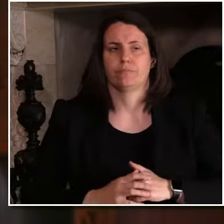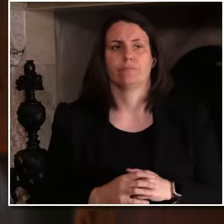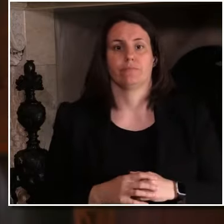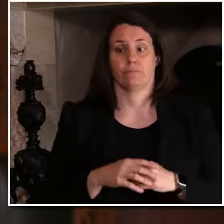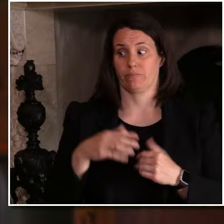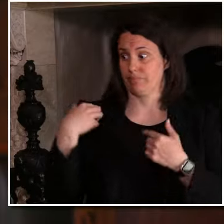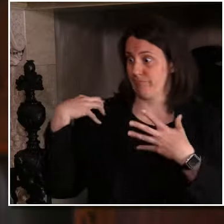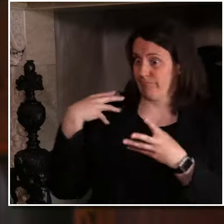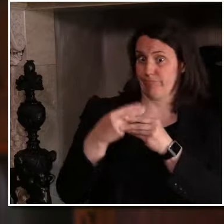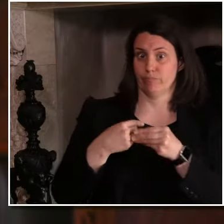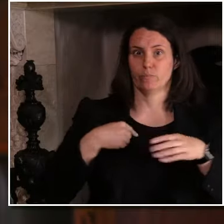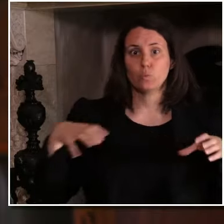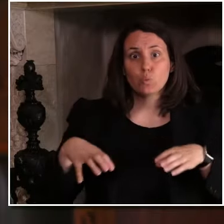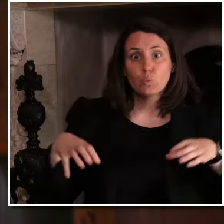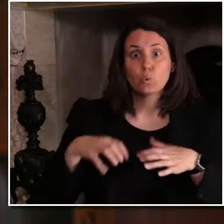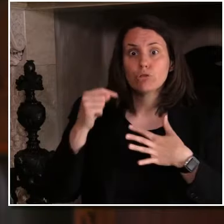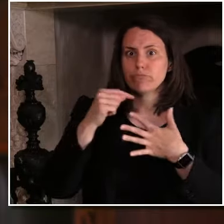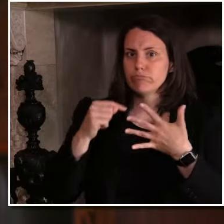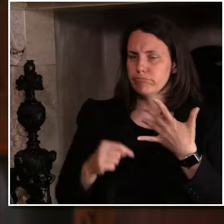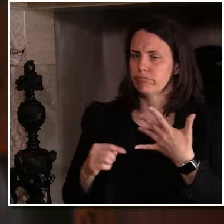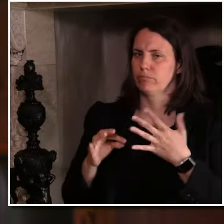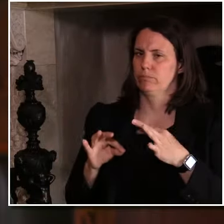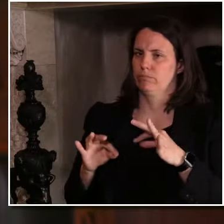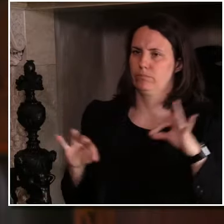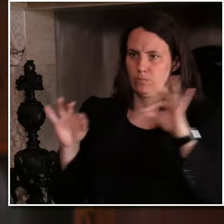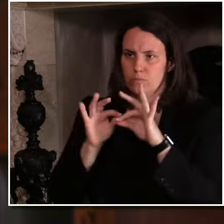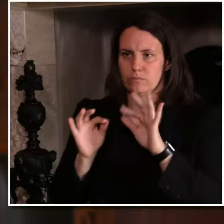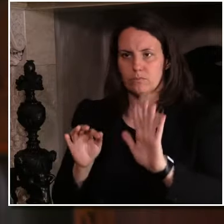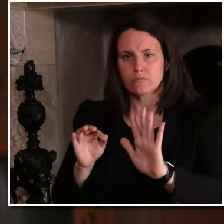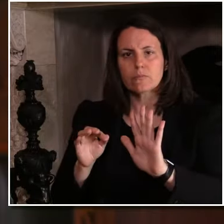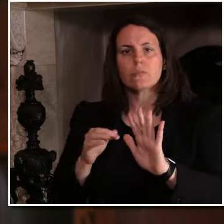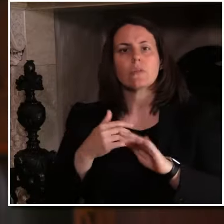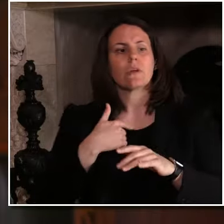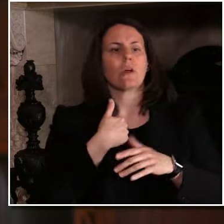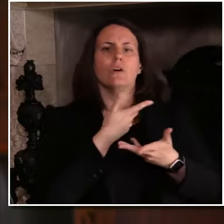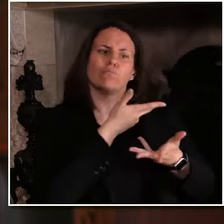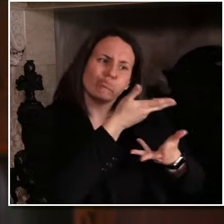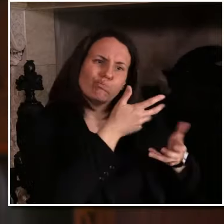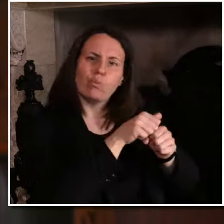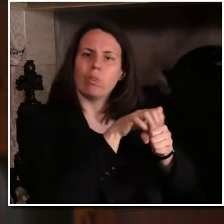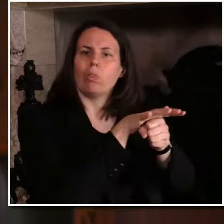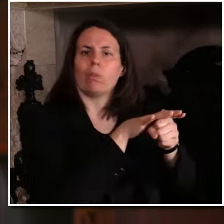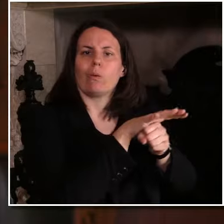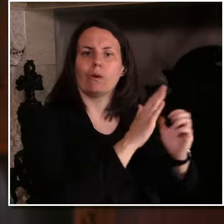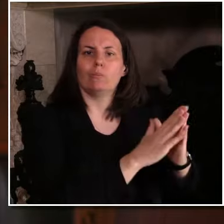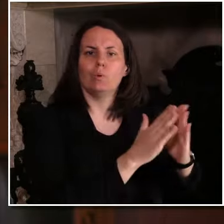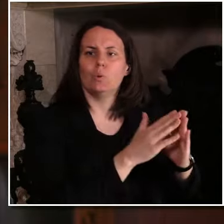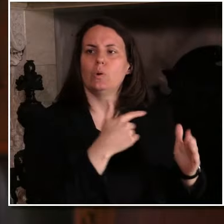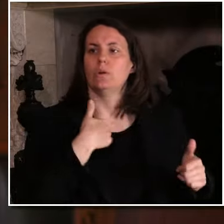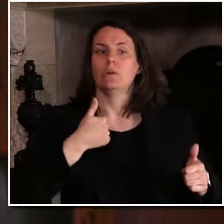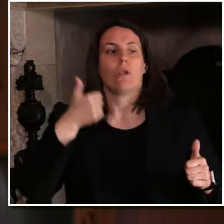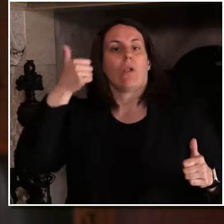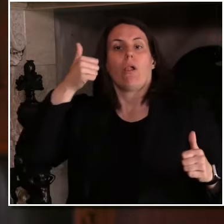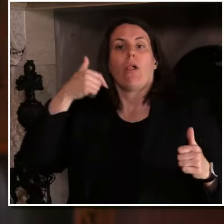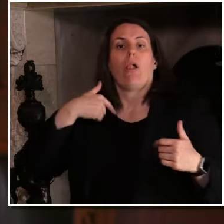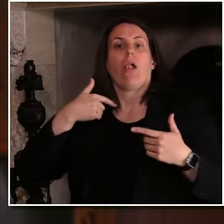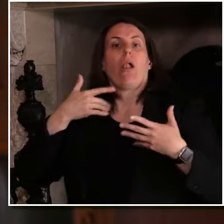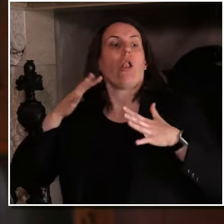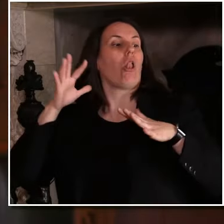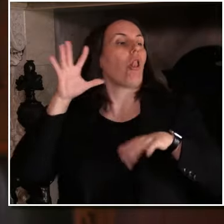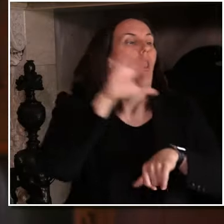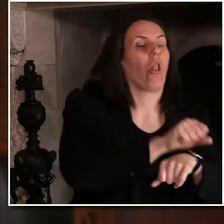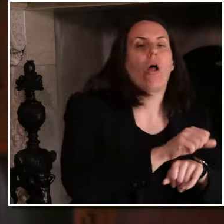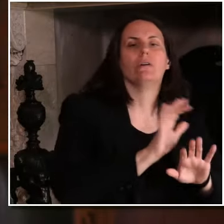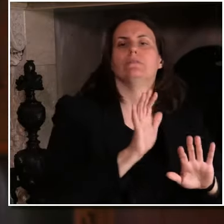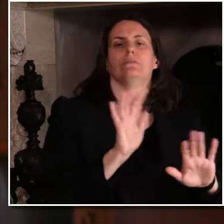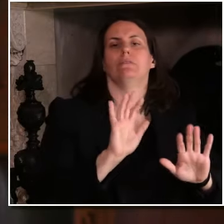our partnerships with local communities and where they've needed staffing resources, and we've been able to use National Guard units.